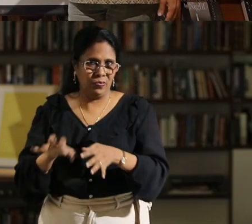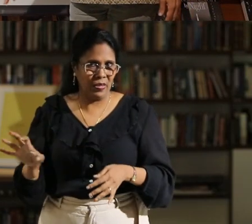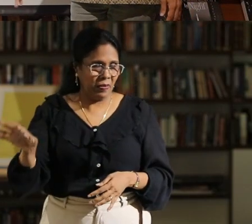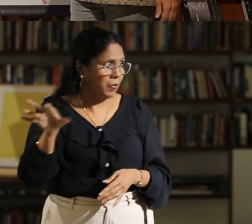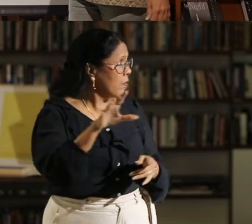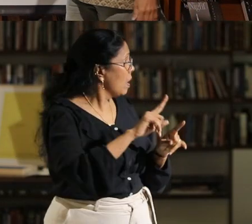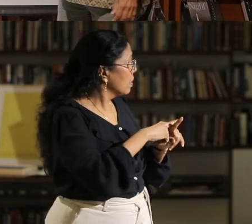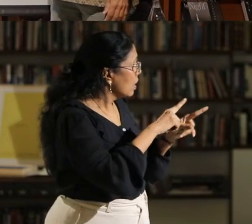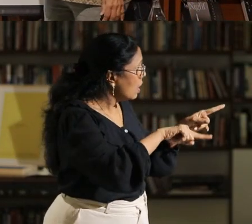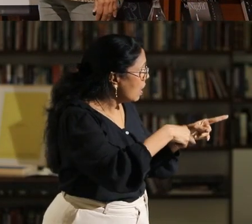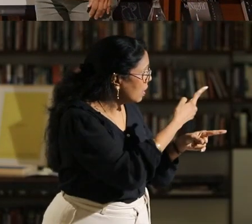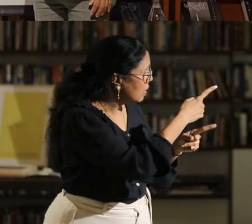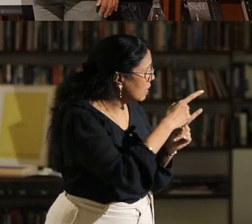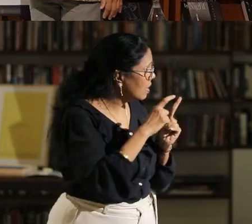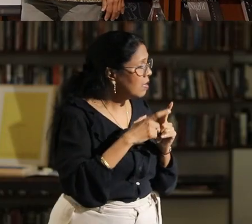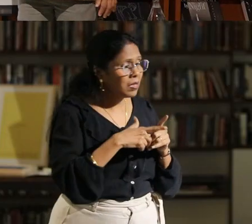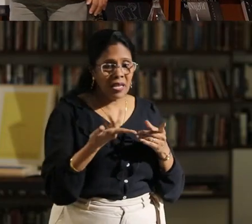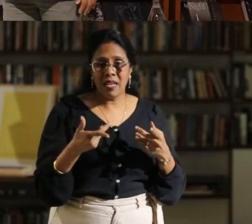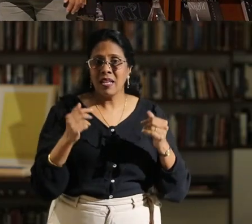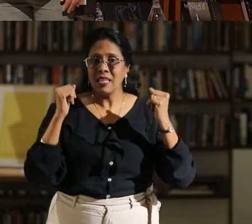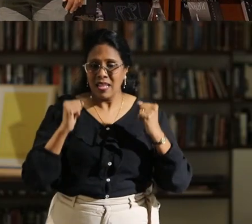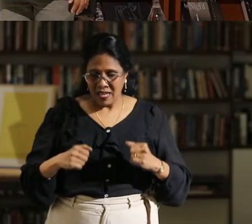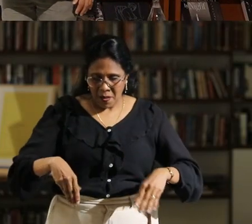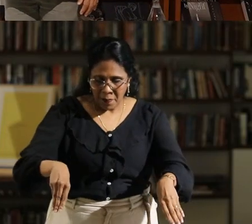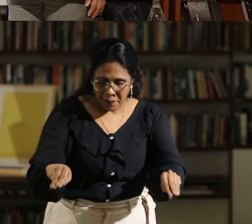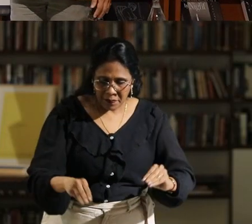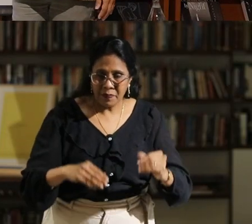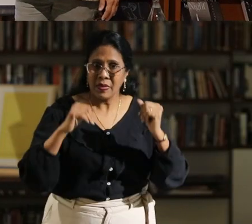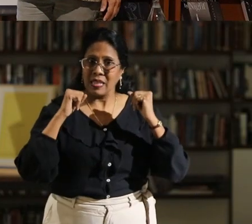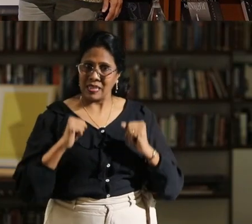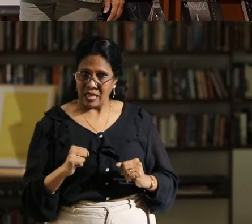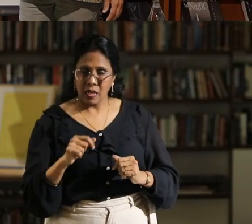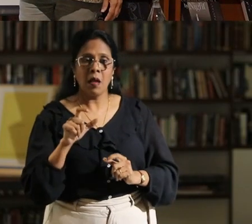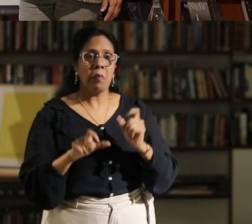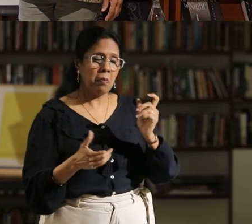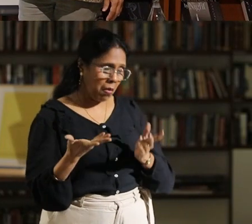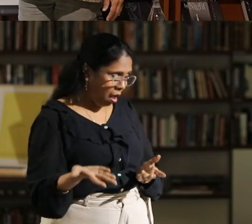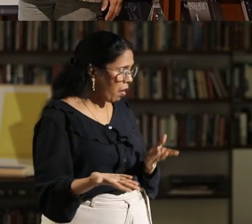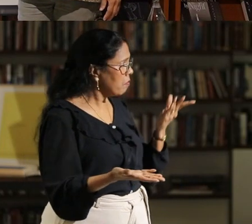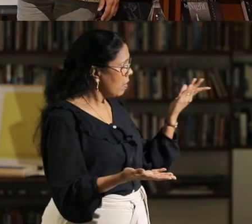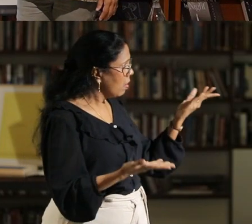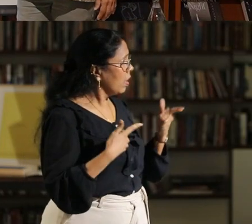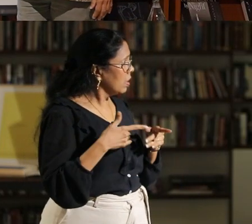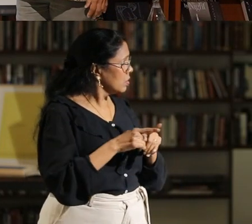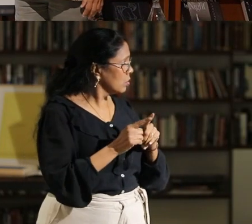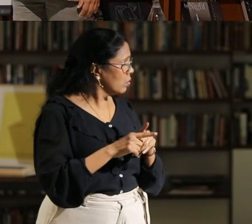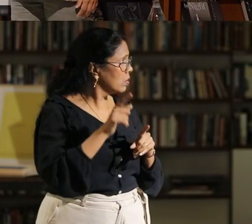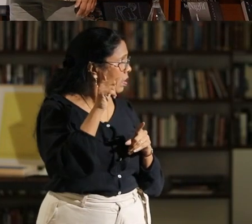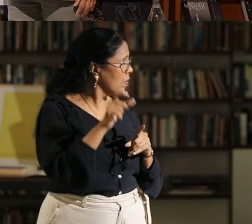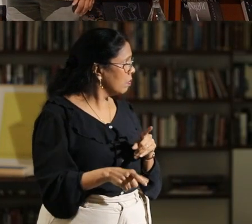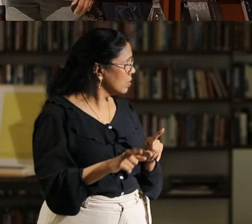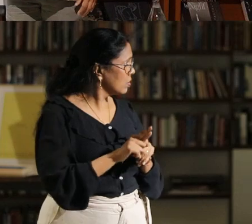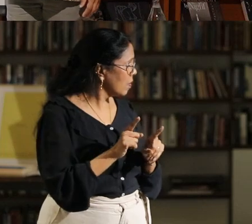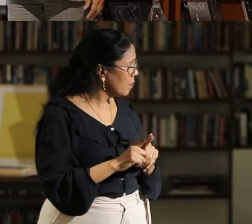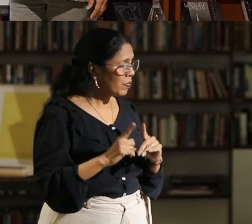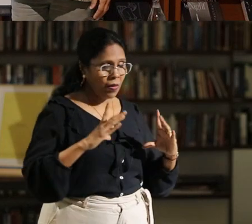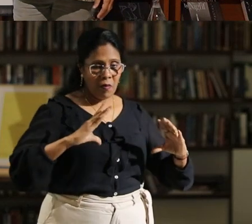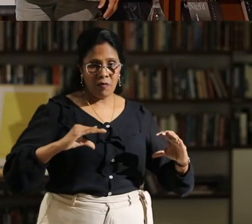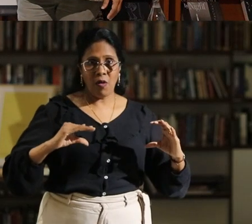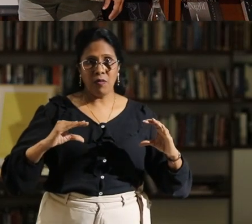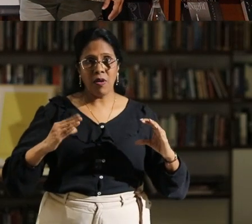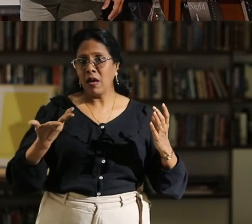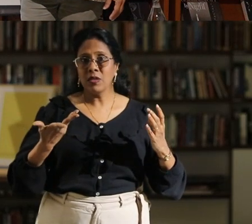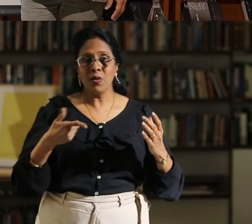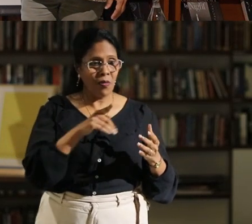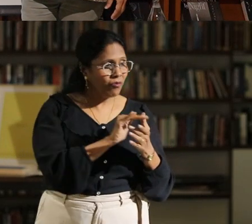everyone sits on the floor. And the comment being made by these characters is that we've had to get sofas to a